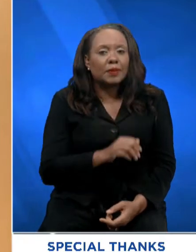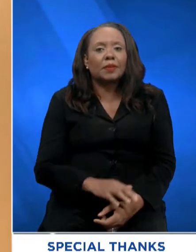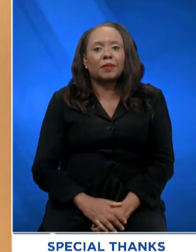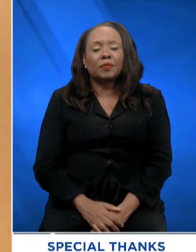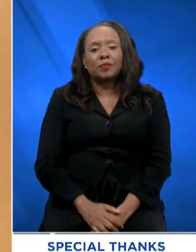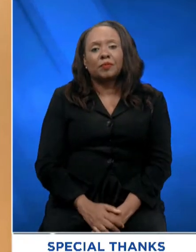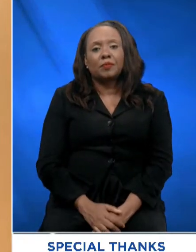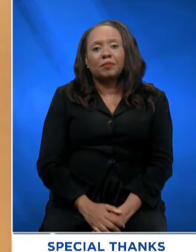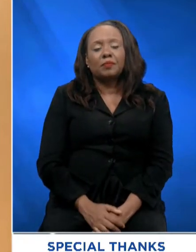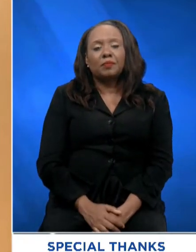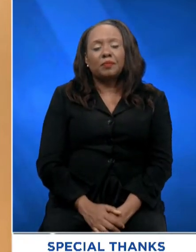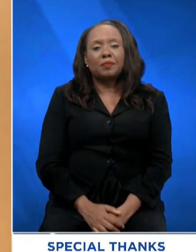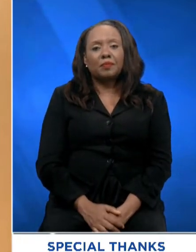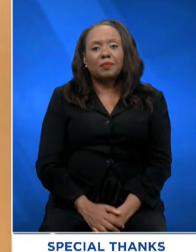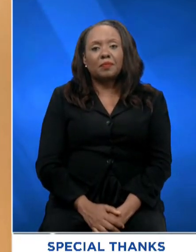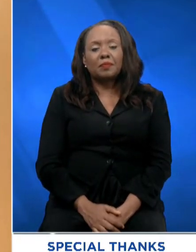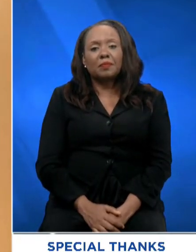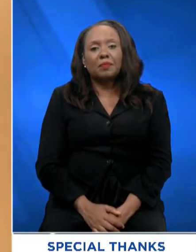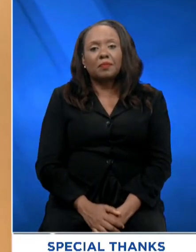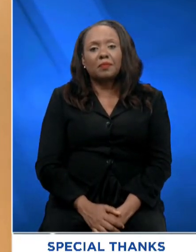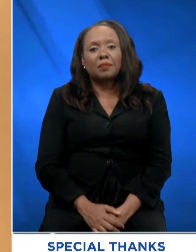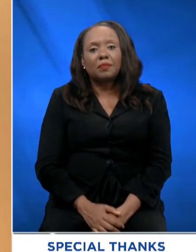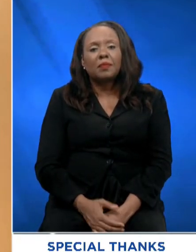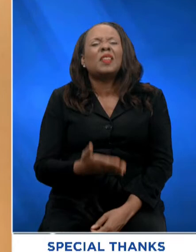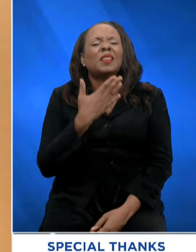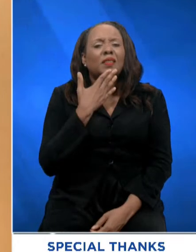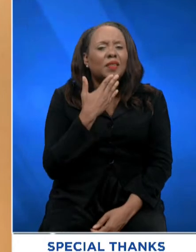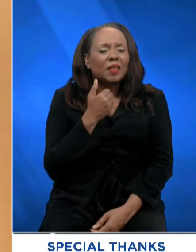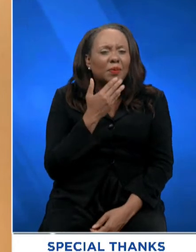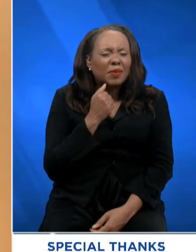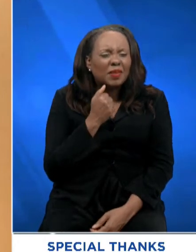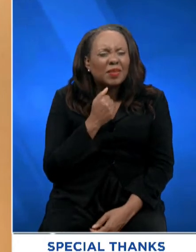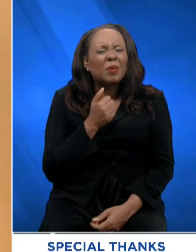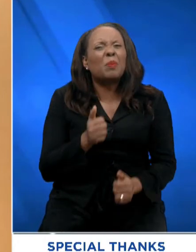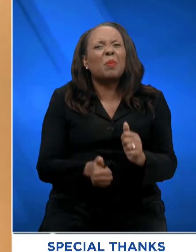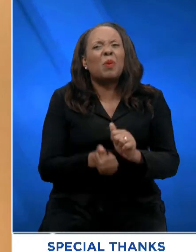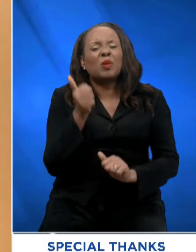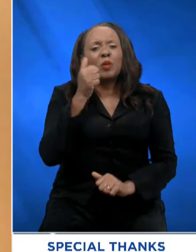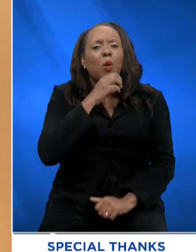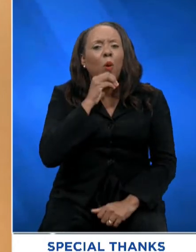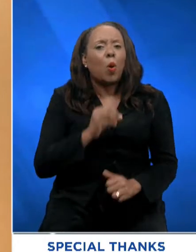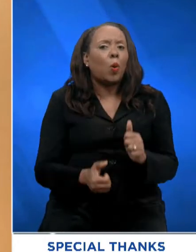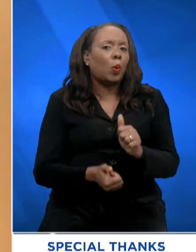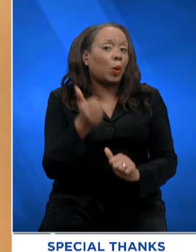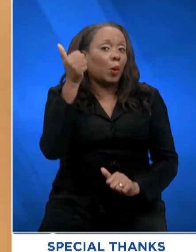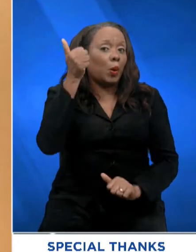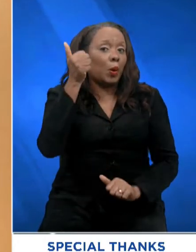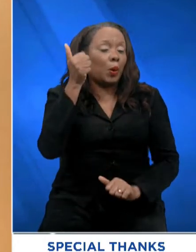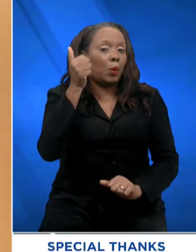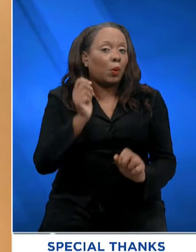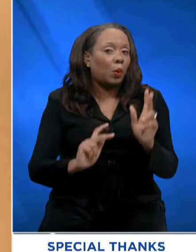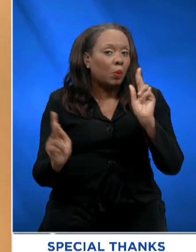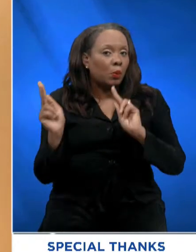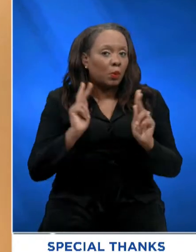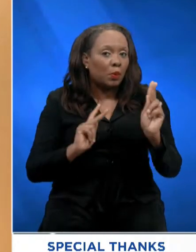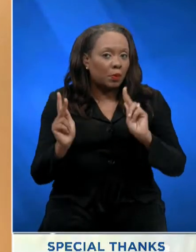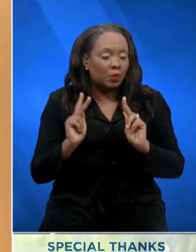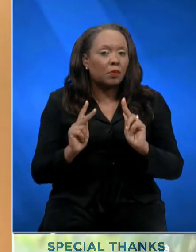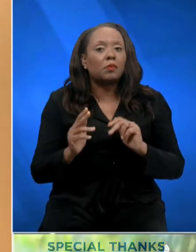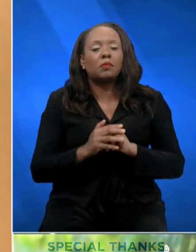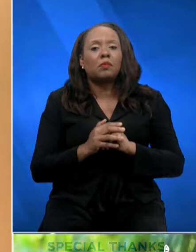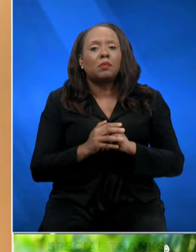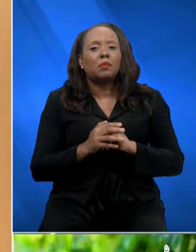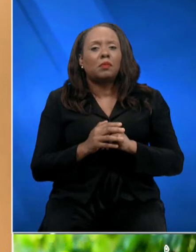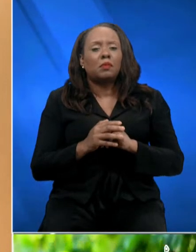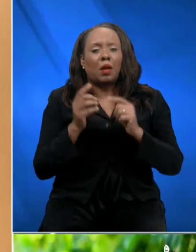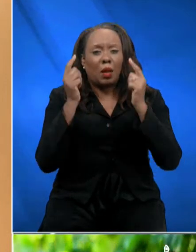not always, but in an older age category, especially the stage where you're reaching complications,